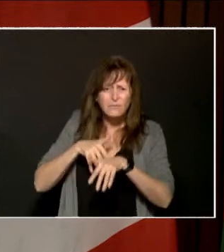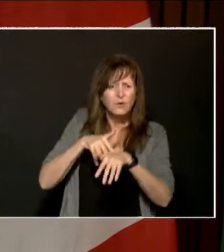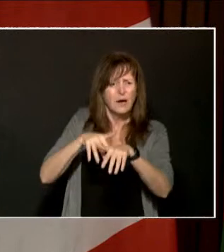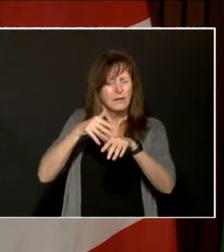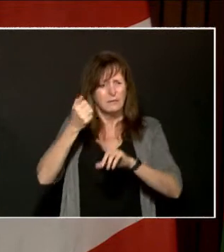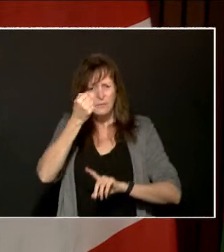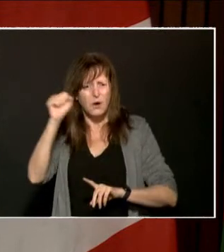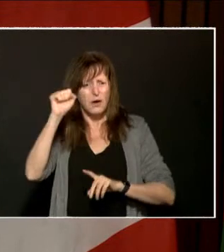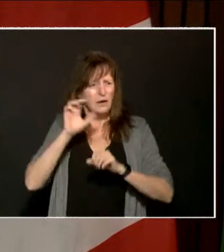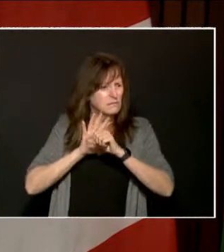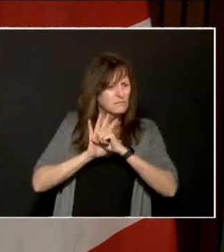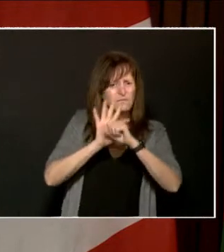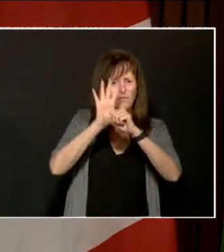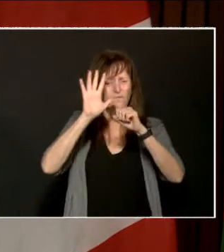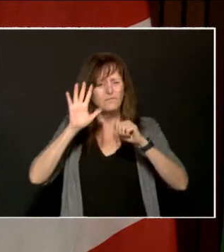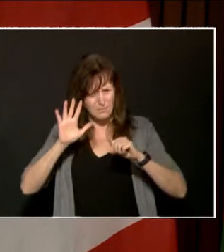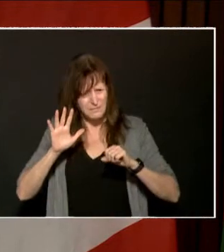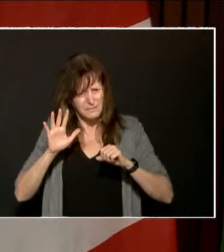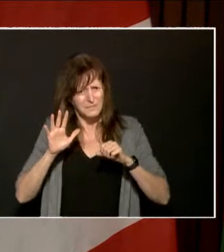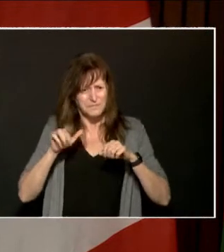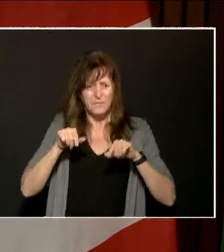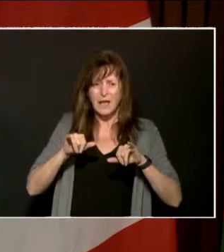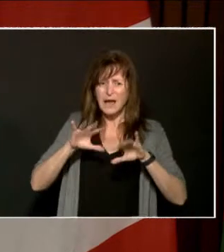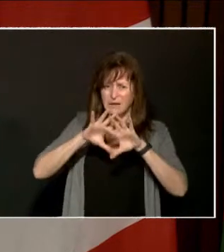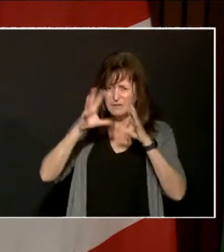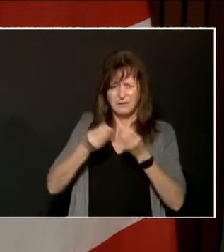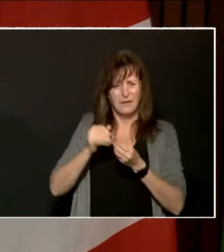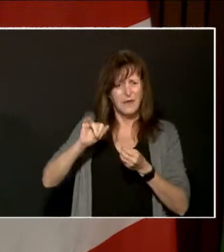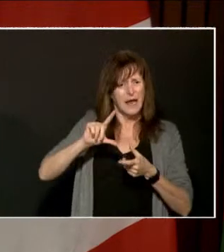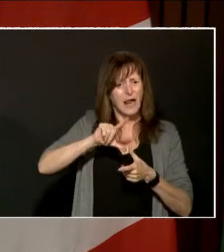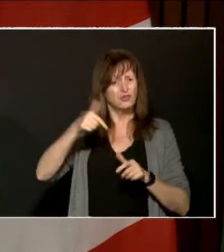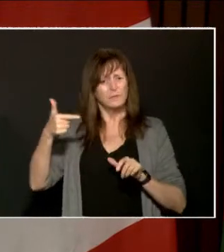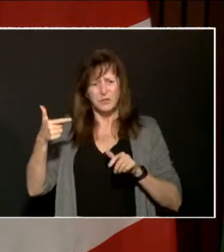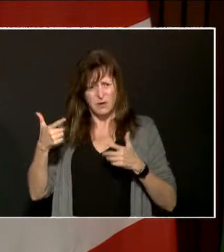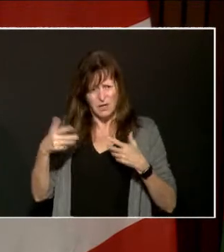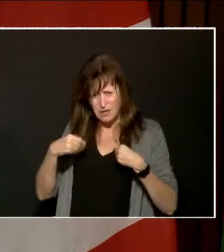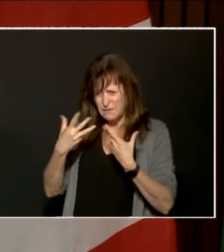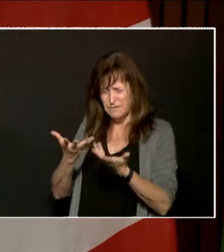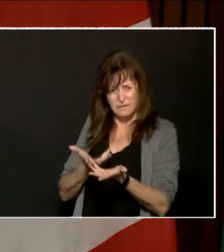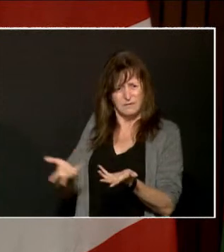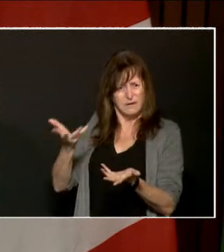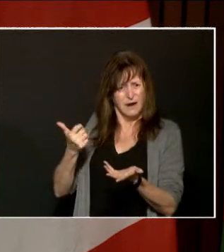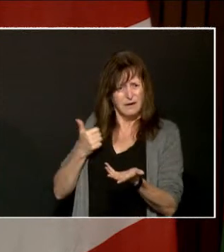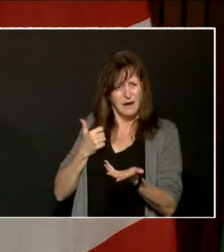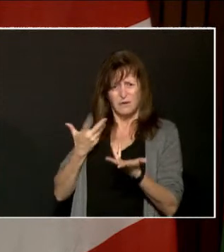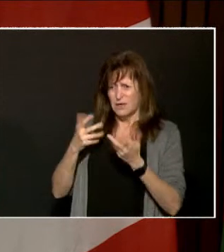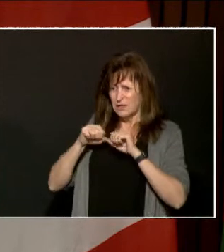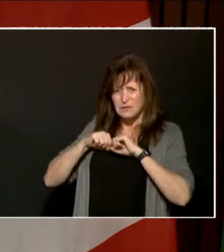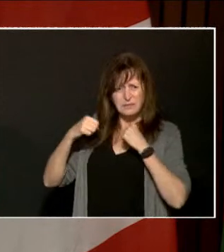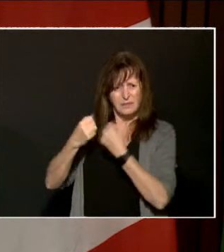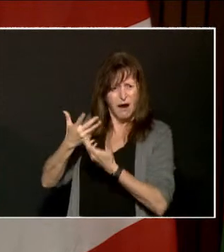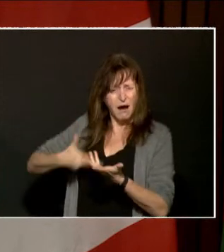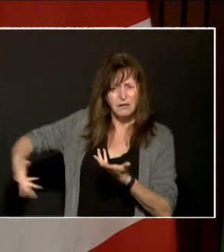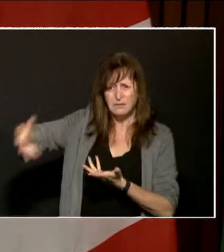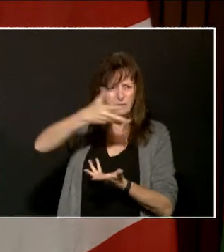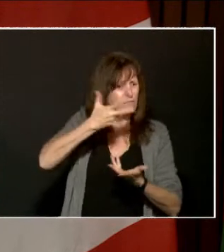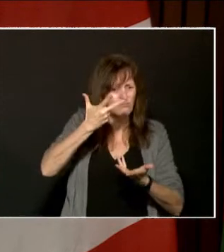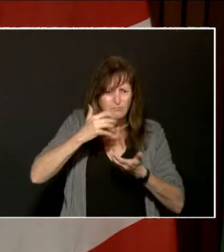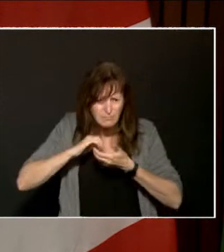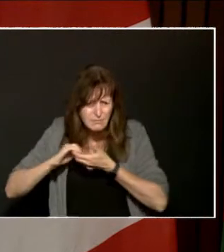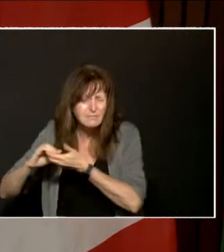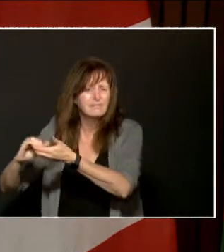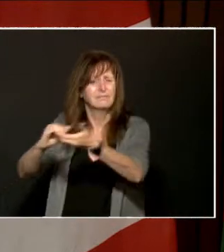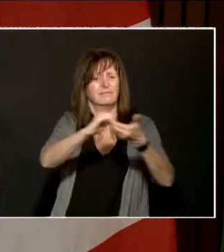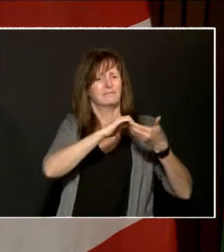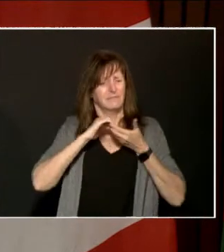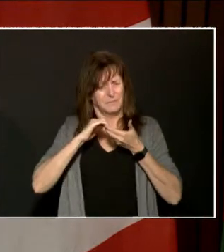LGBTQ2S+ communities have given Canadian society. That message of cohesion is extraordinarily timely. Even as we focused on the